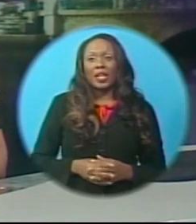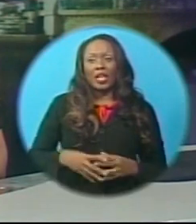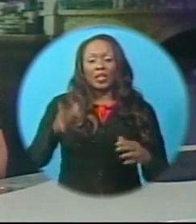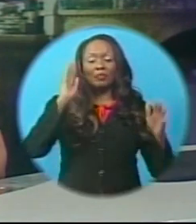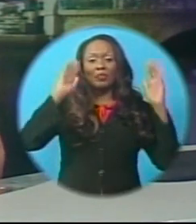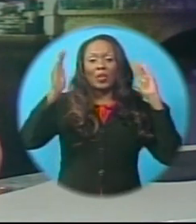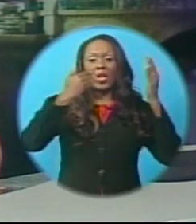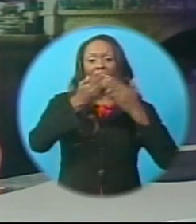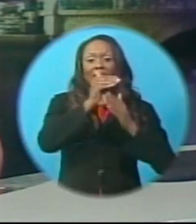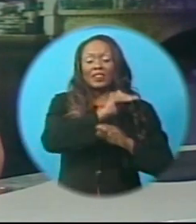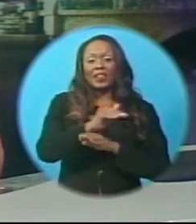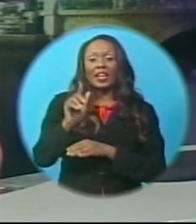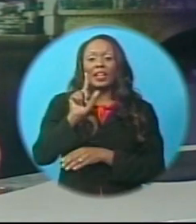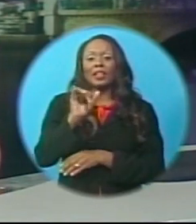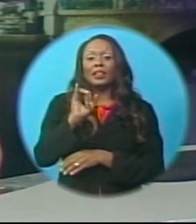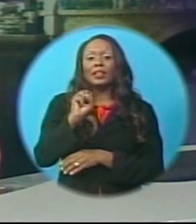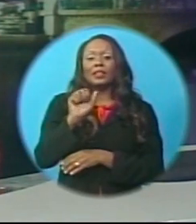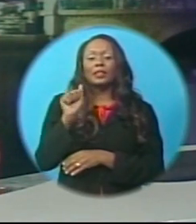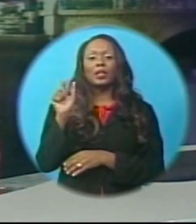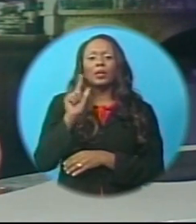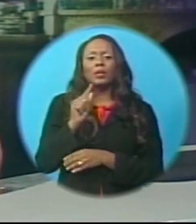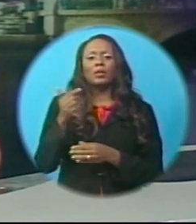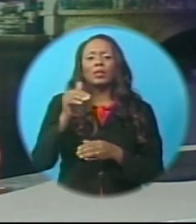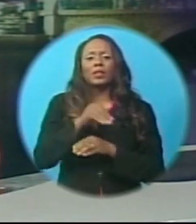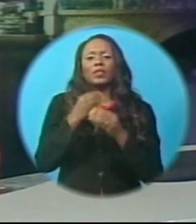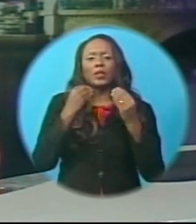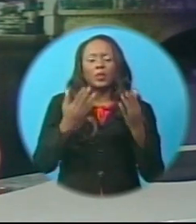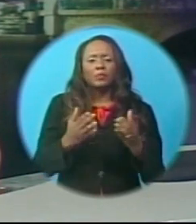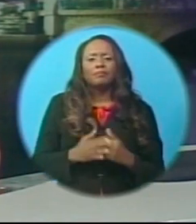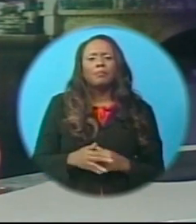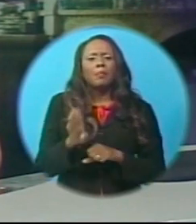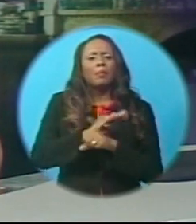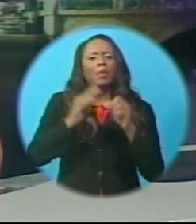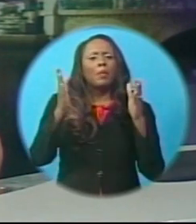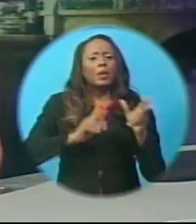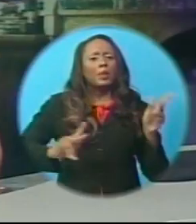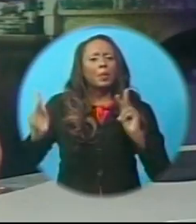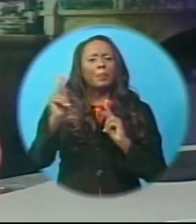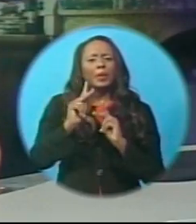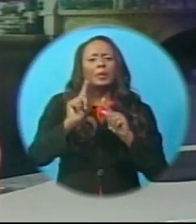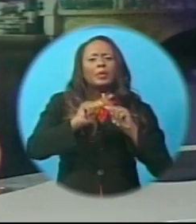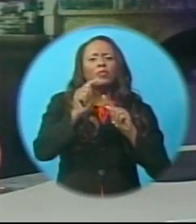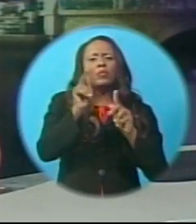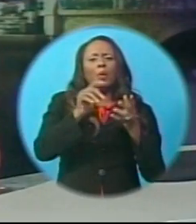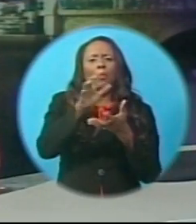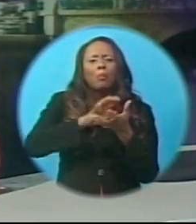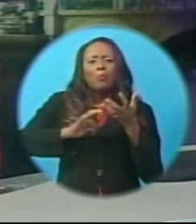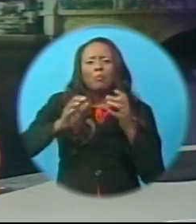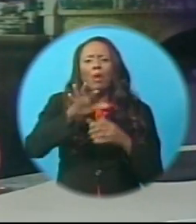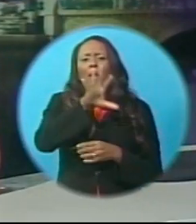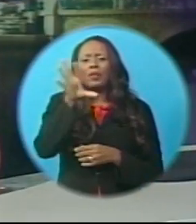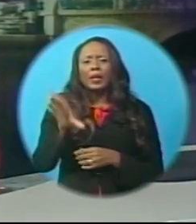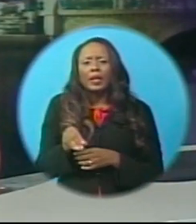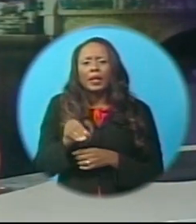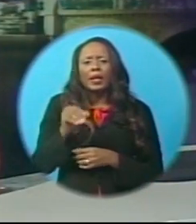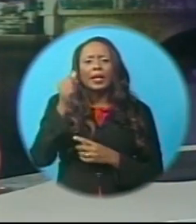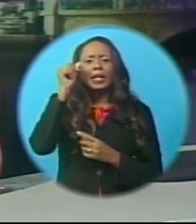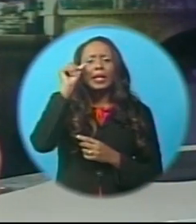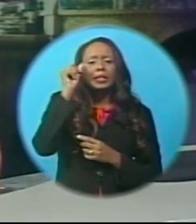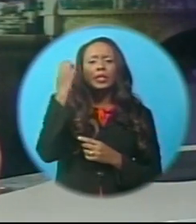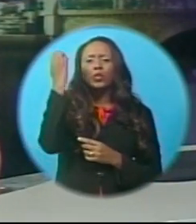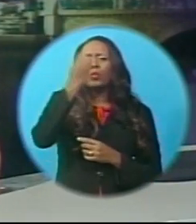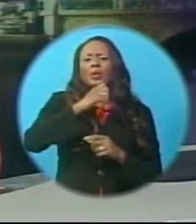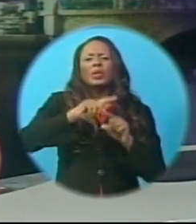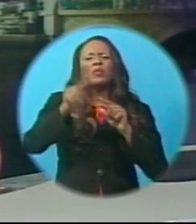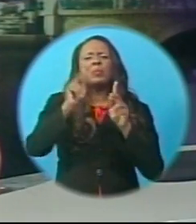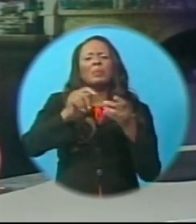And a very good evening to you. I'm Lisa Lord with the CBC Evening News and our top story. Barbadians are a cultural mix of people of